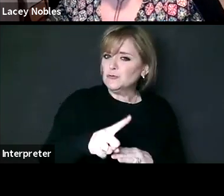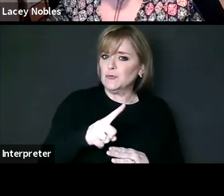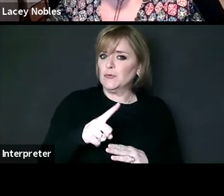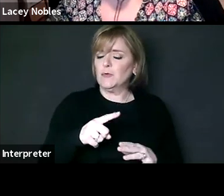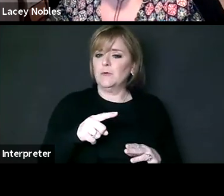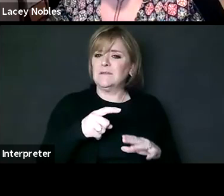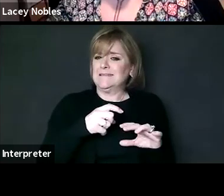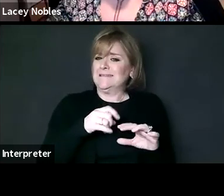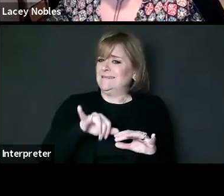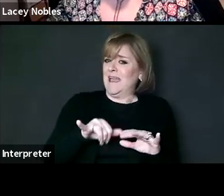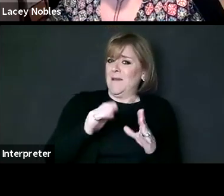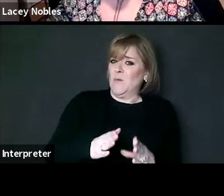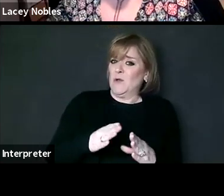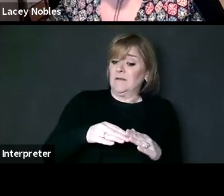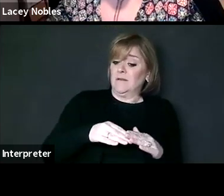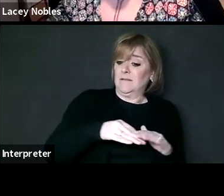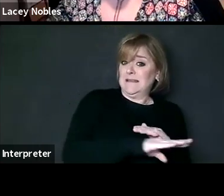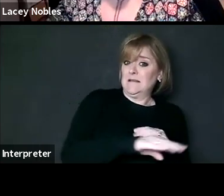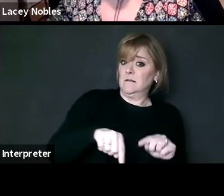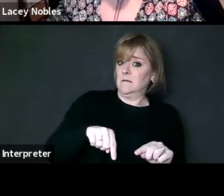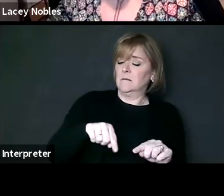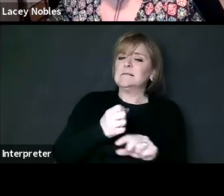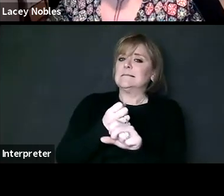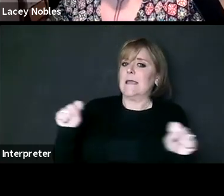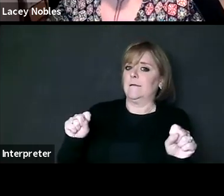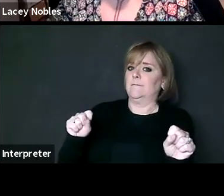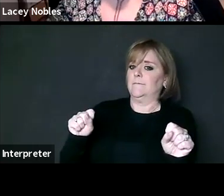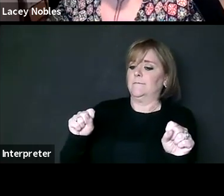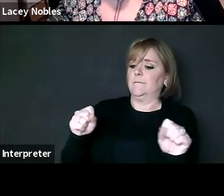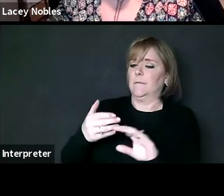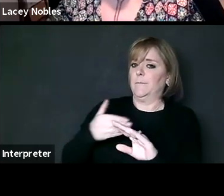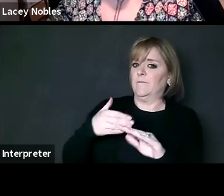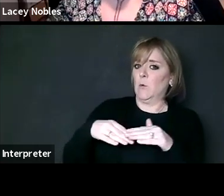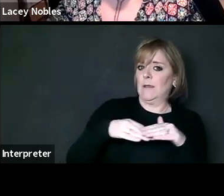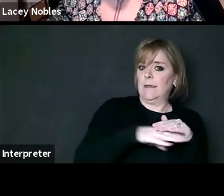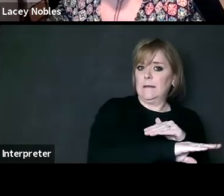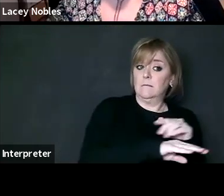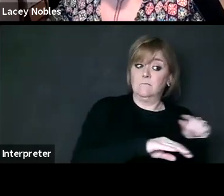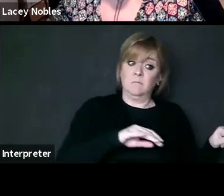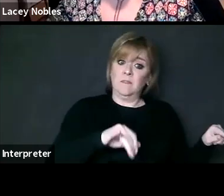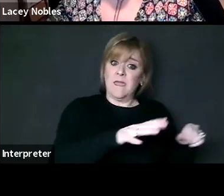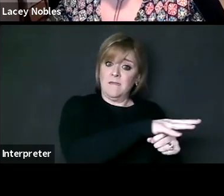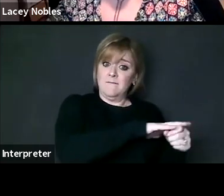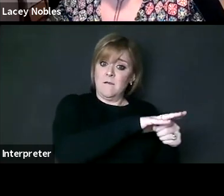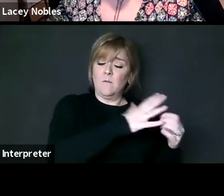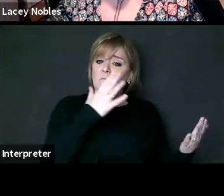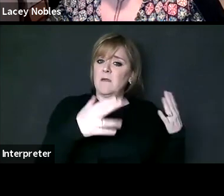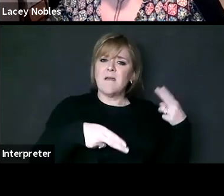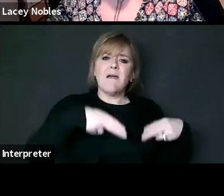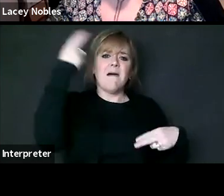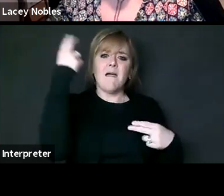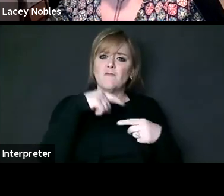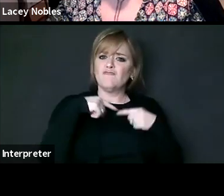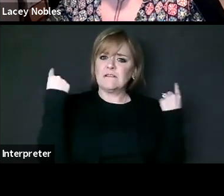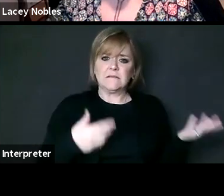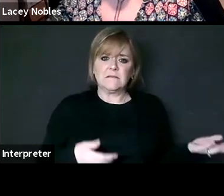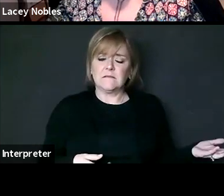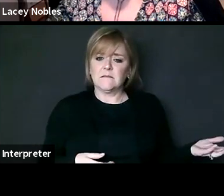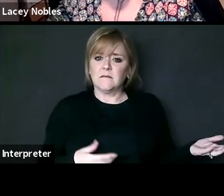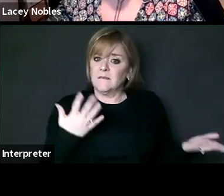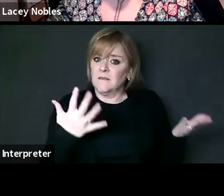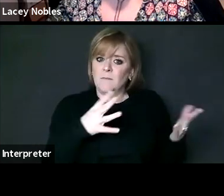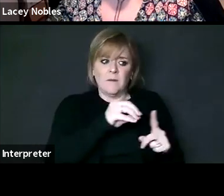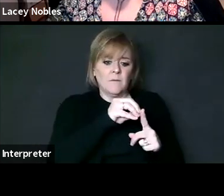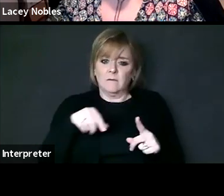safe as they can be before we put them in an environment that may be very high risk, that may expose